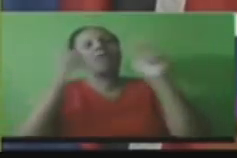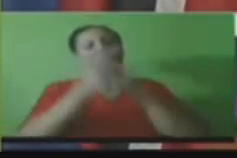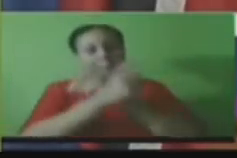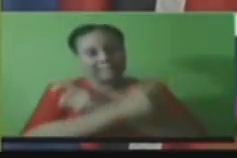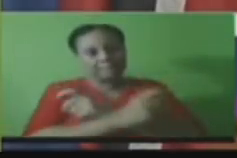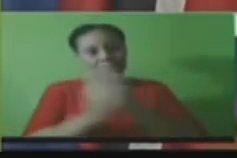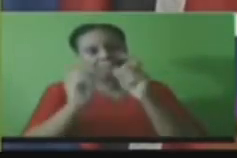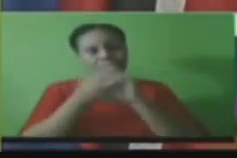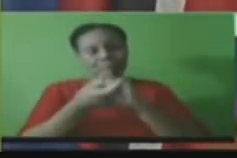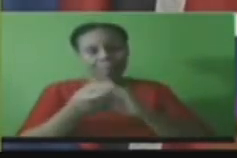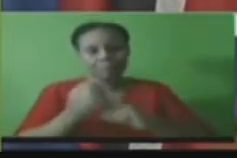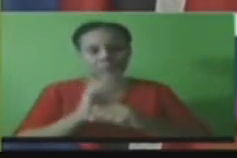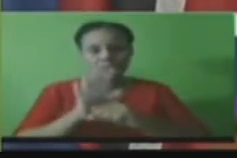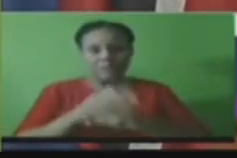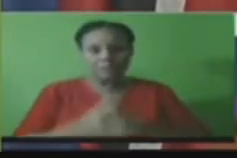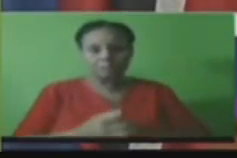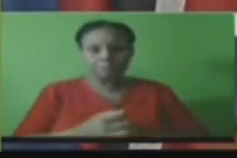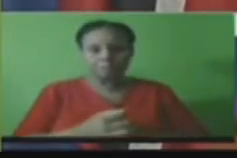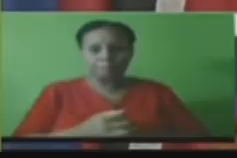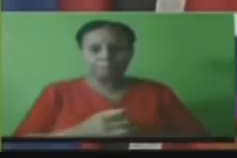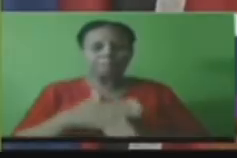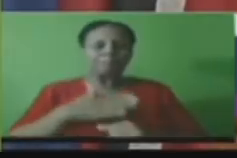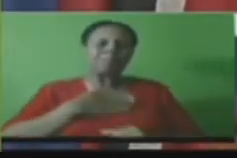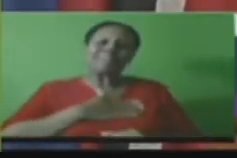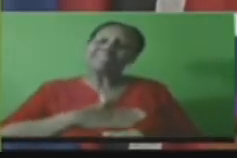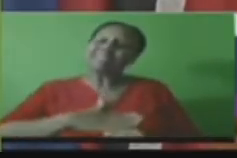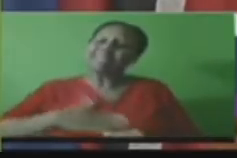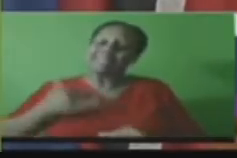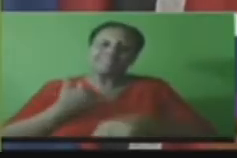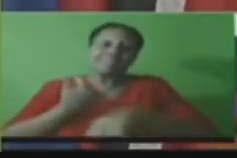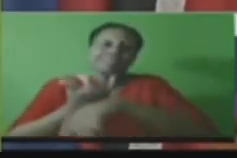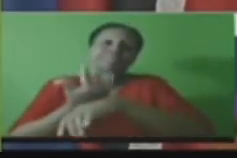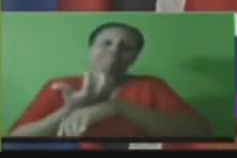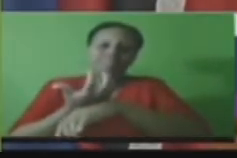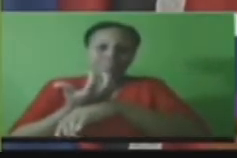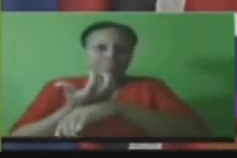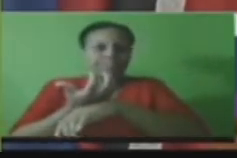Please, take your vaccine when it is offered.